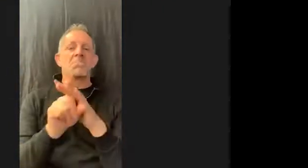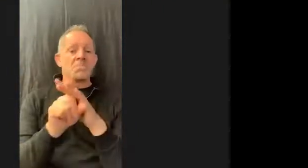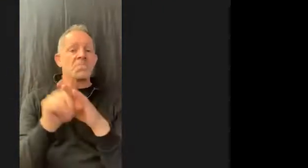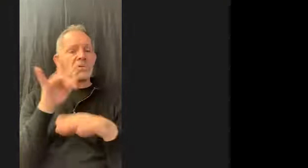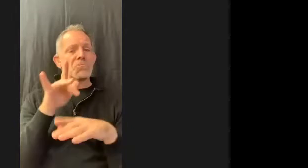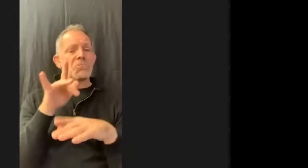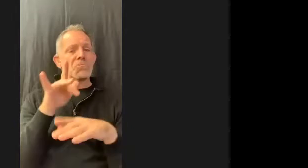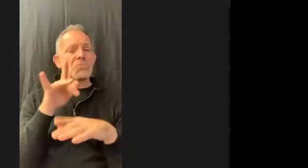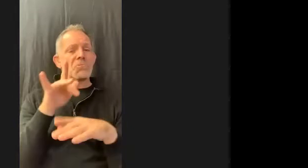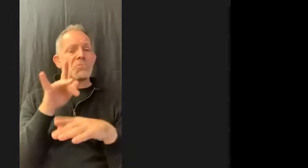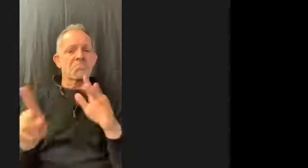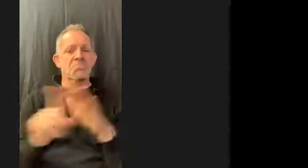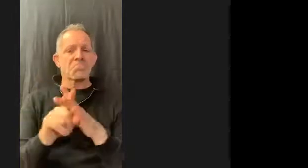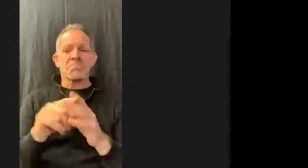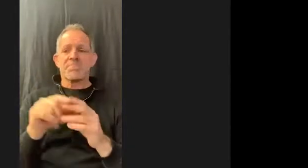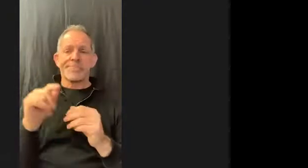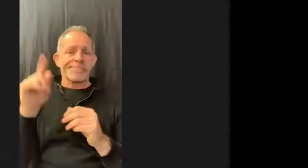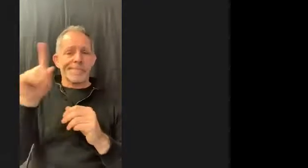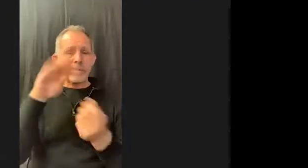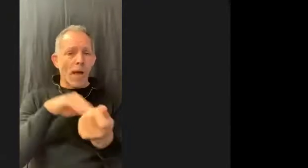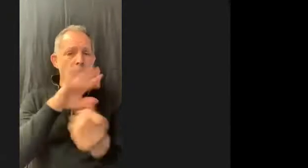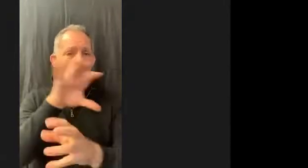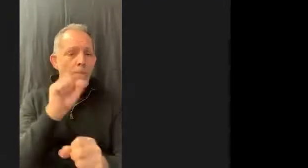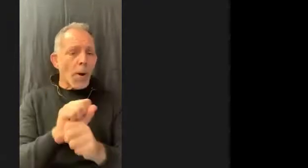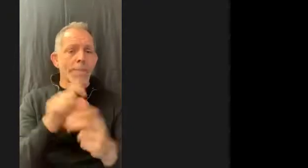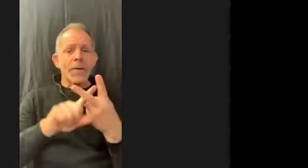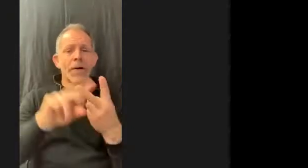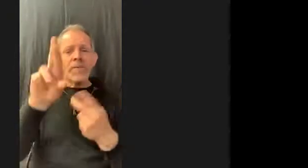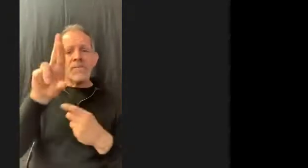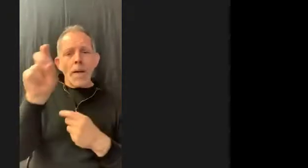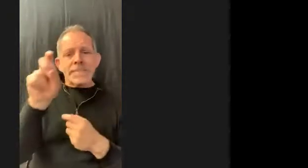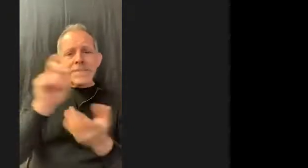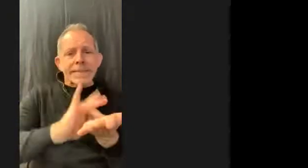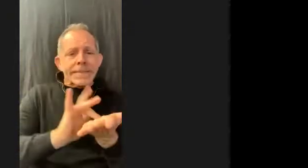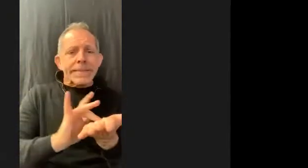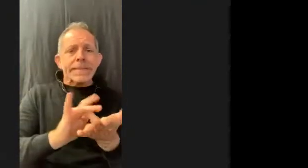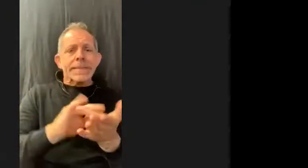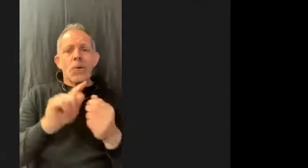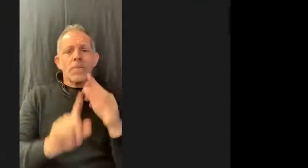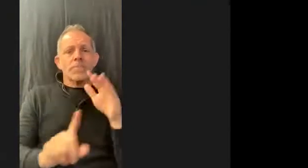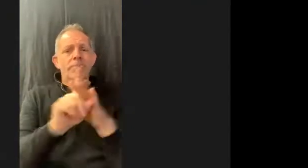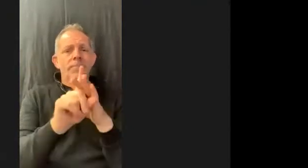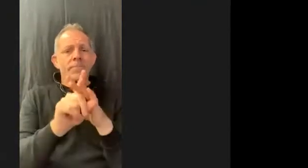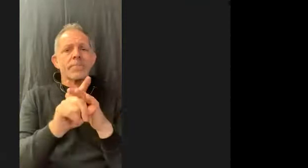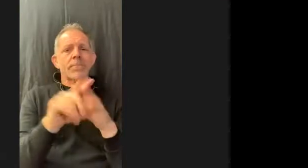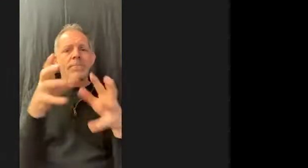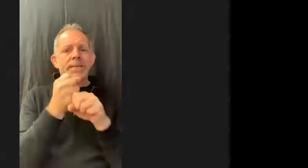pharmacies, and then of course we're working with the school community